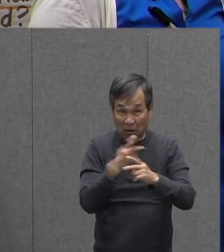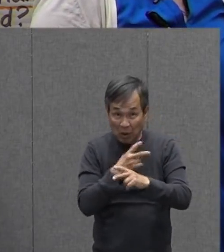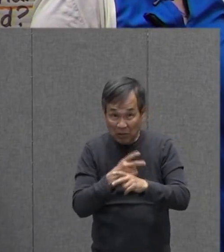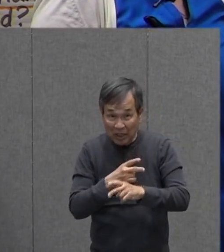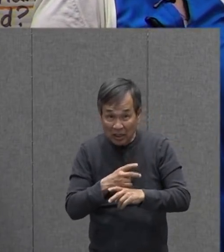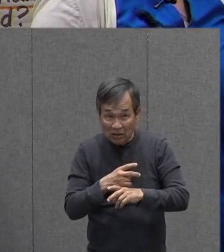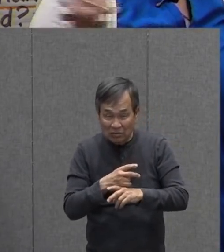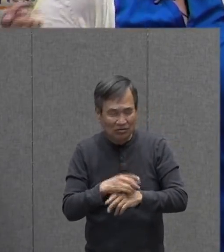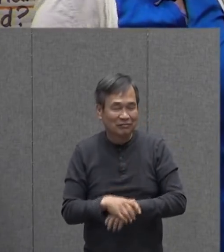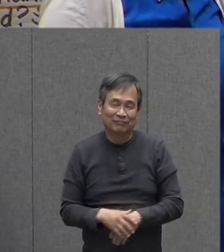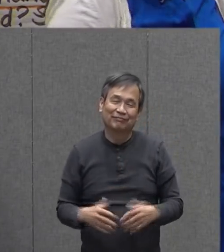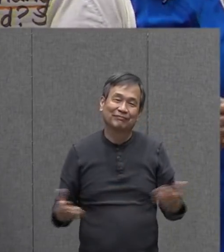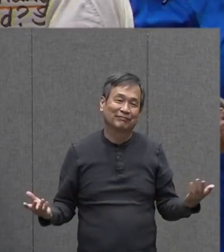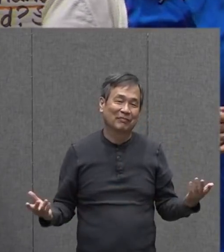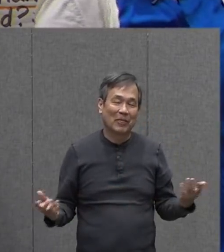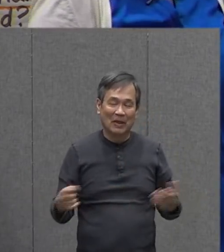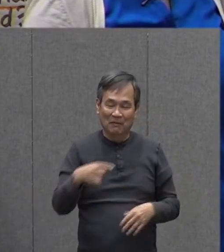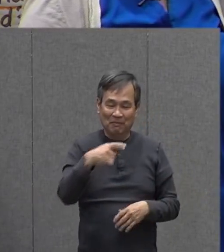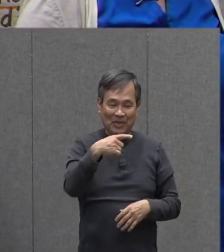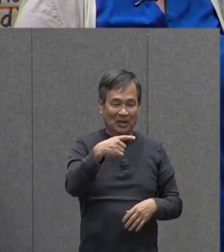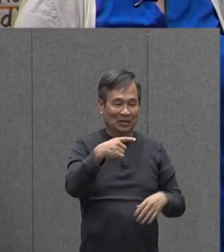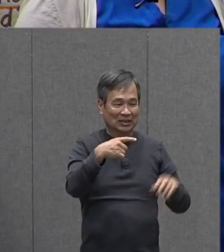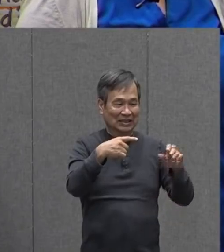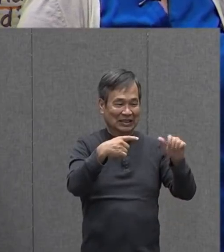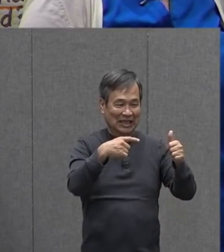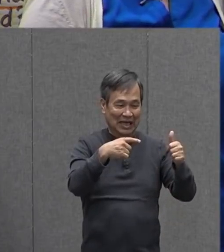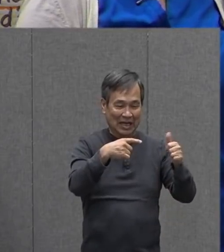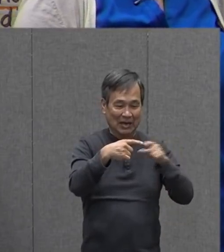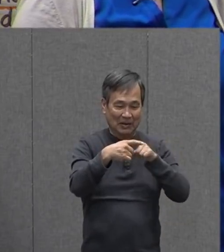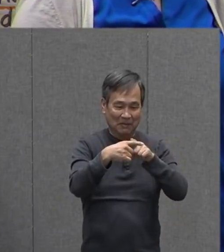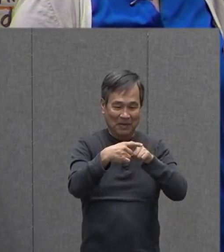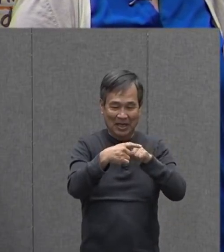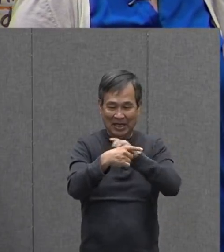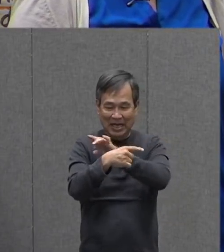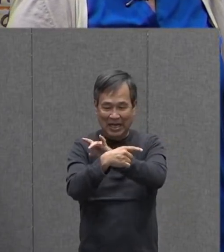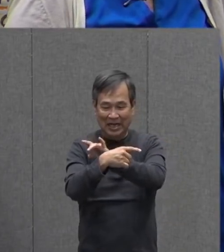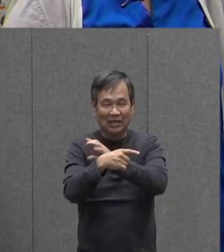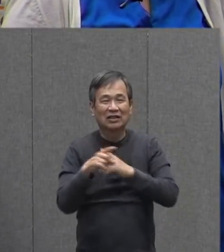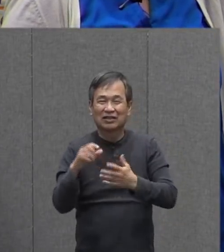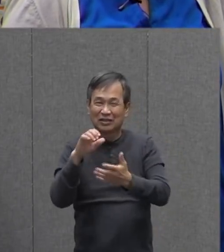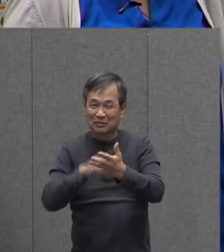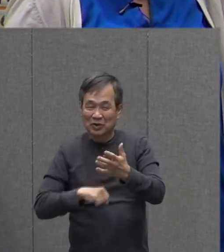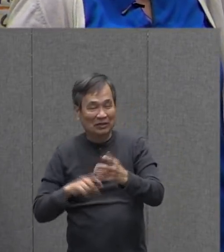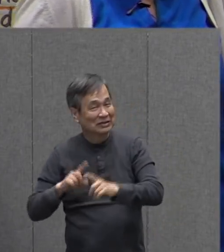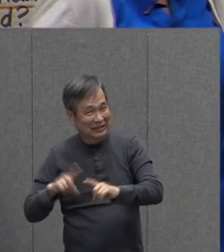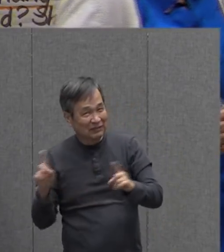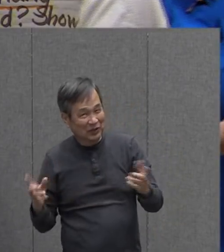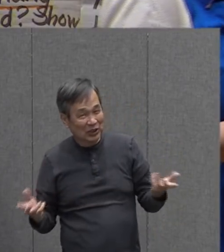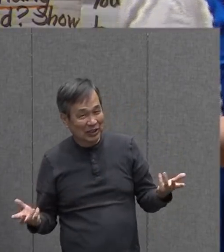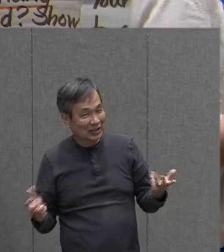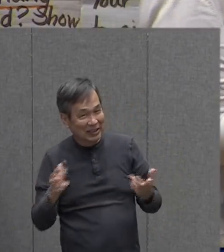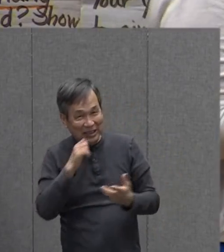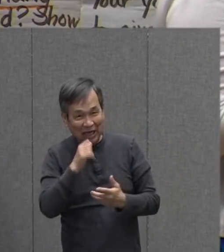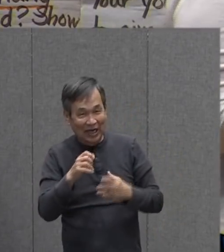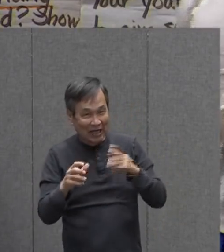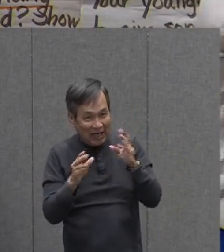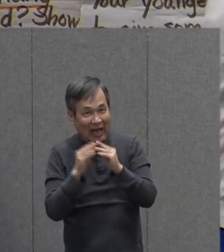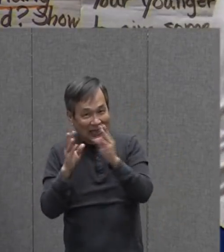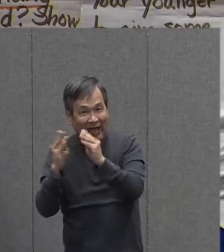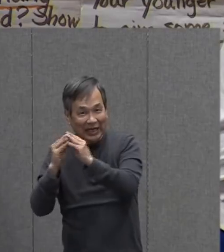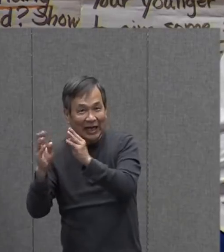You're going to get 0. If you have nothing and you keep adding nothing and nothing and nothing, you still have